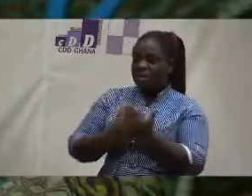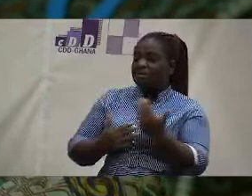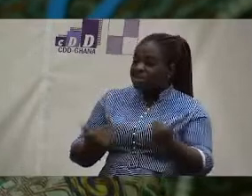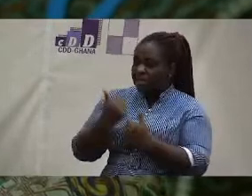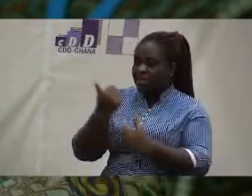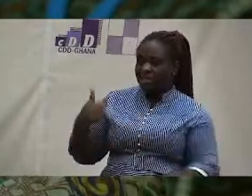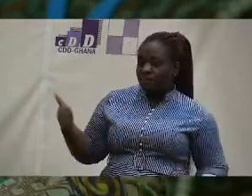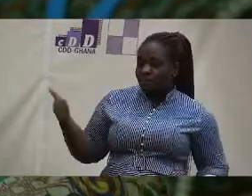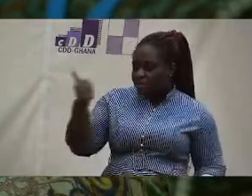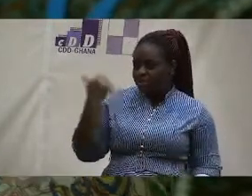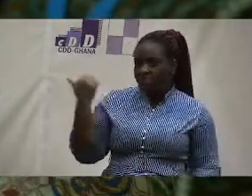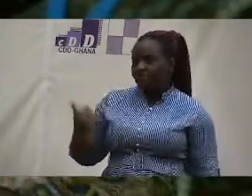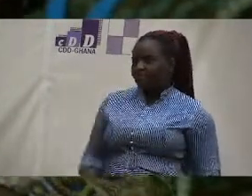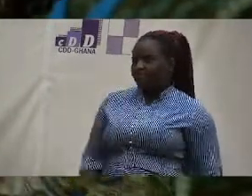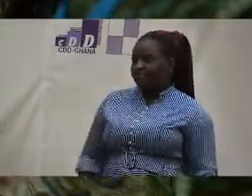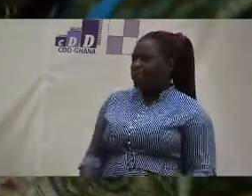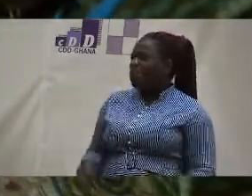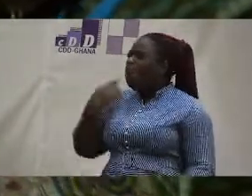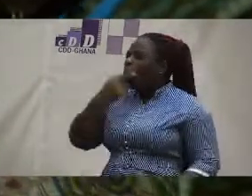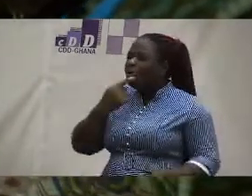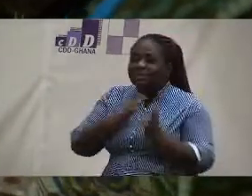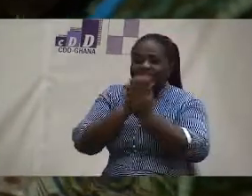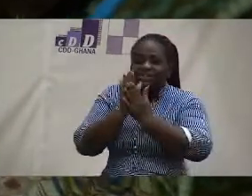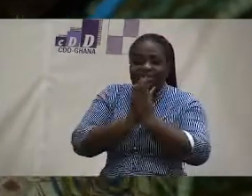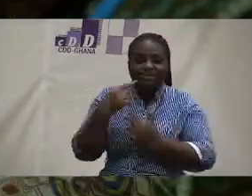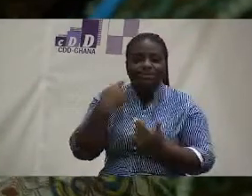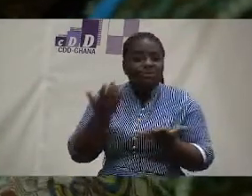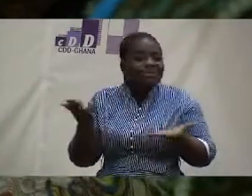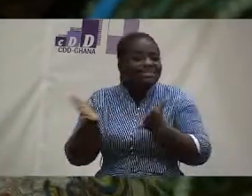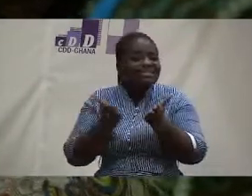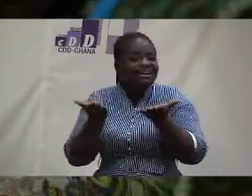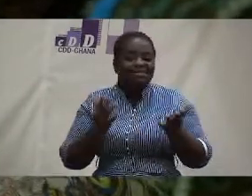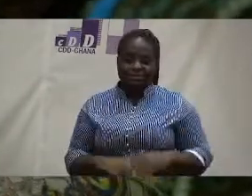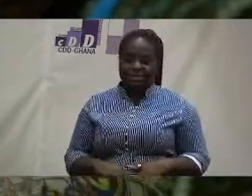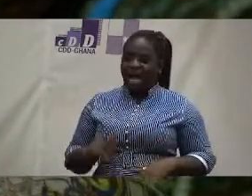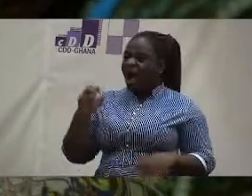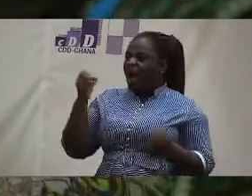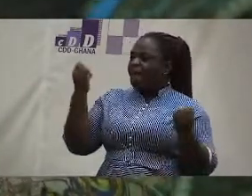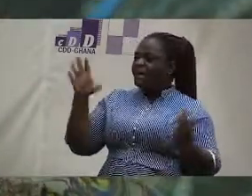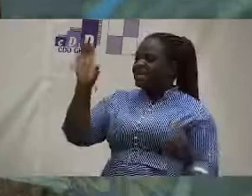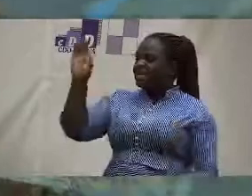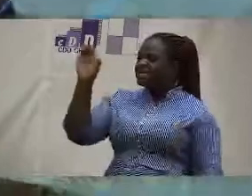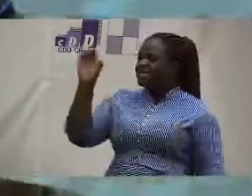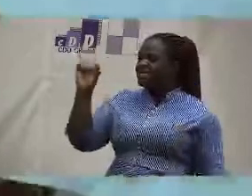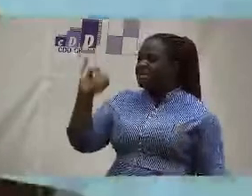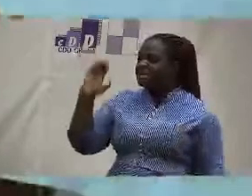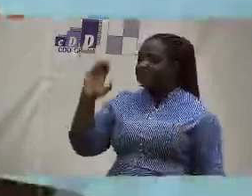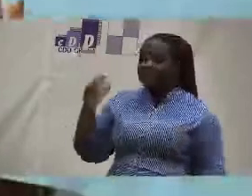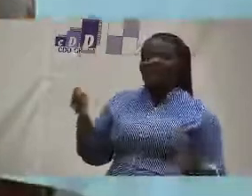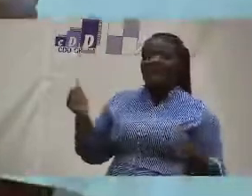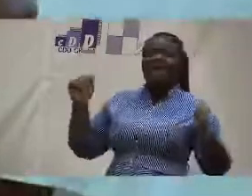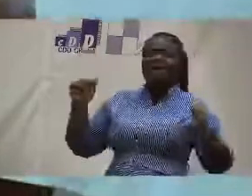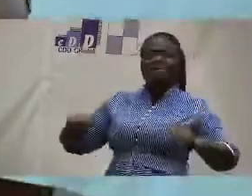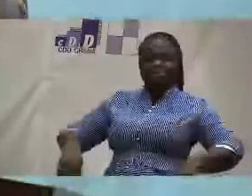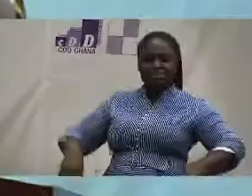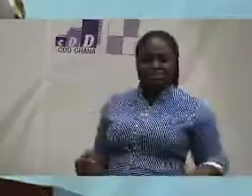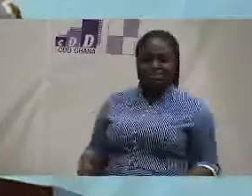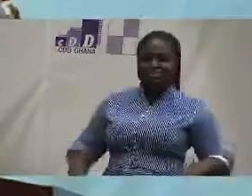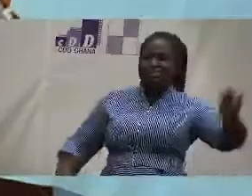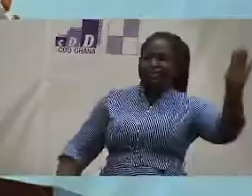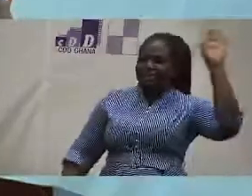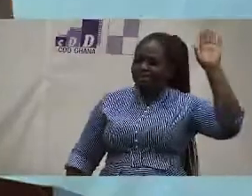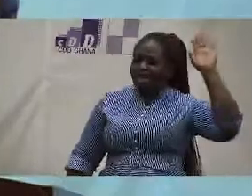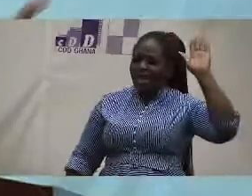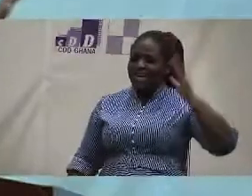ourselves. If we are hacks, whose interest do we serve? How many civic actors would be able to hope, raise up their